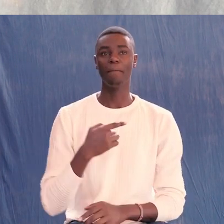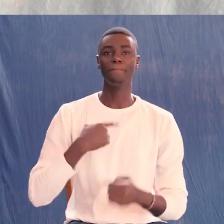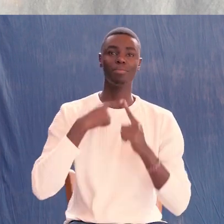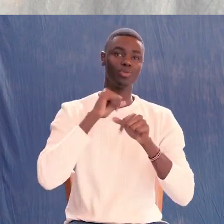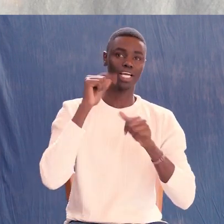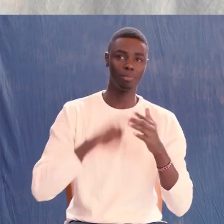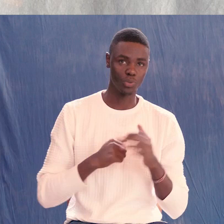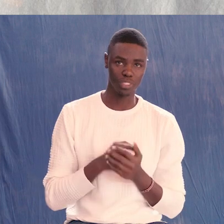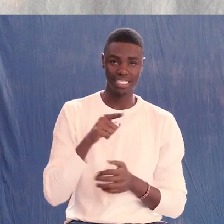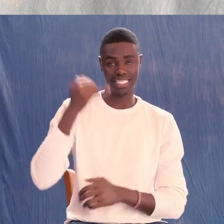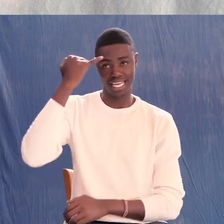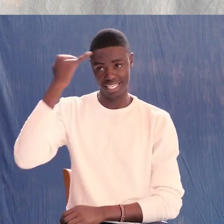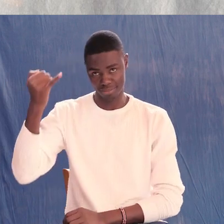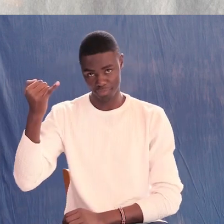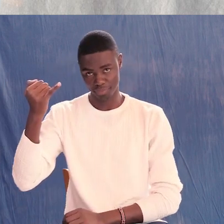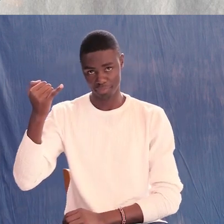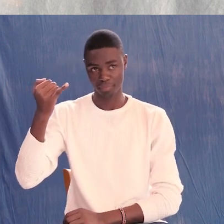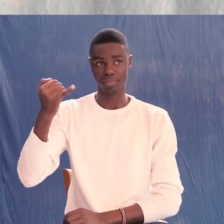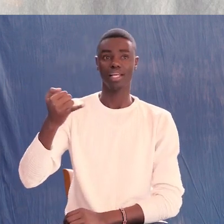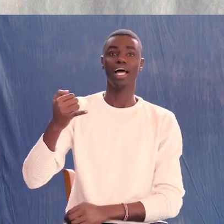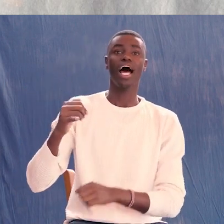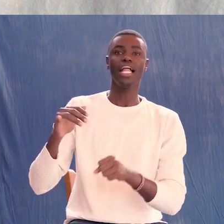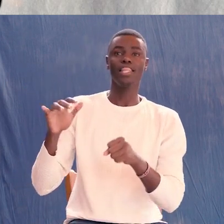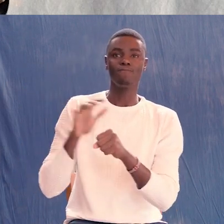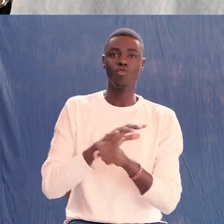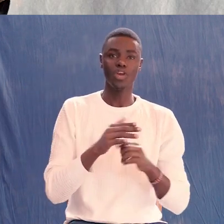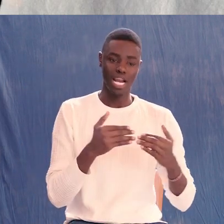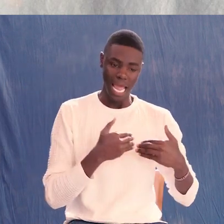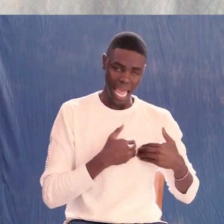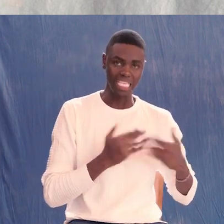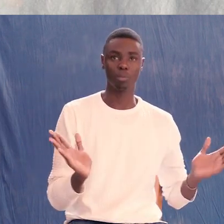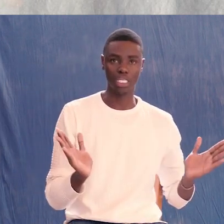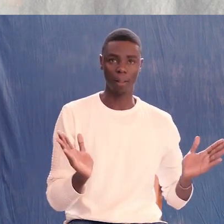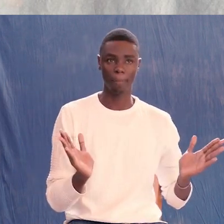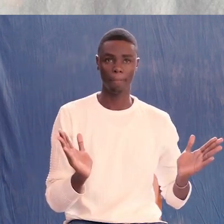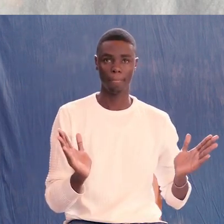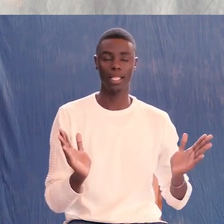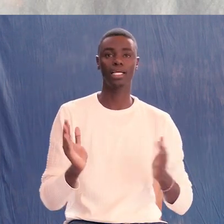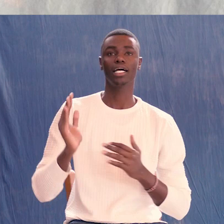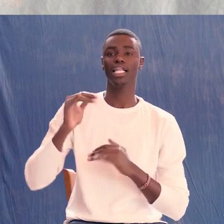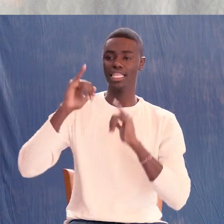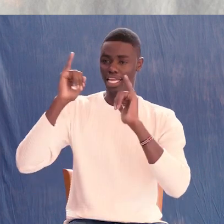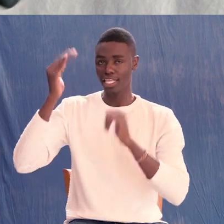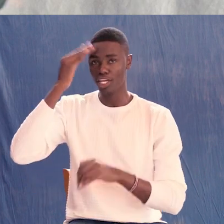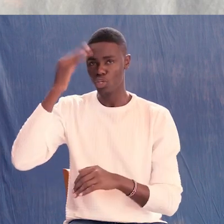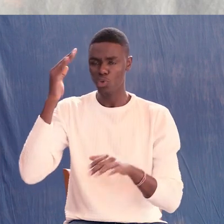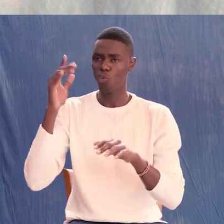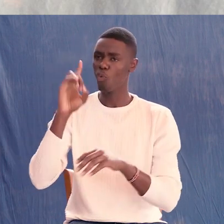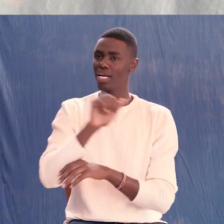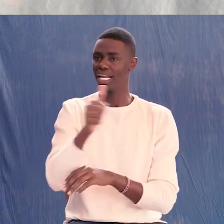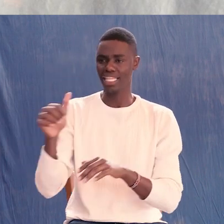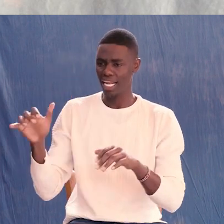talking about is this idea that they had full exposure, that they knew each other completely